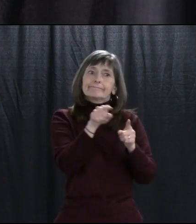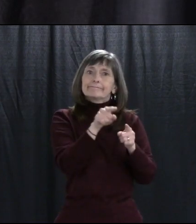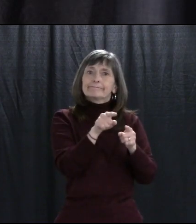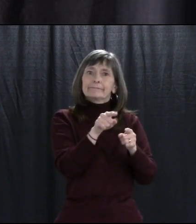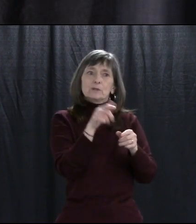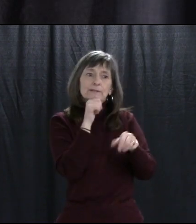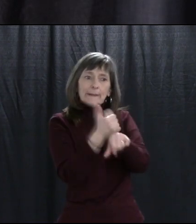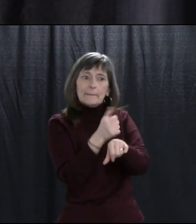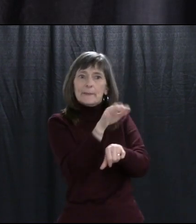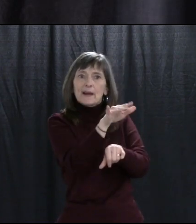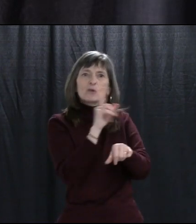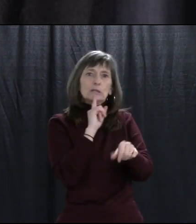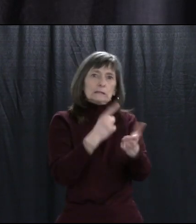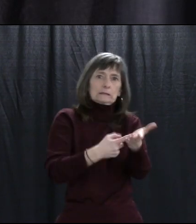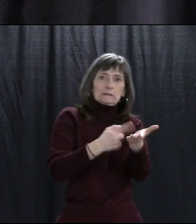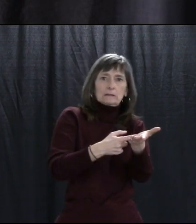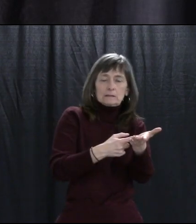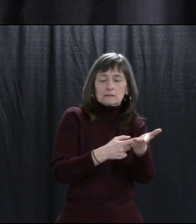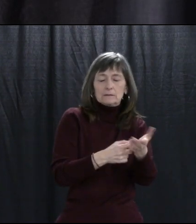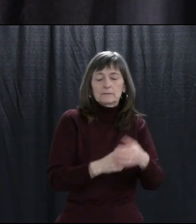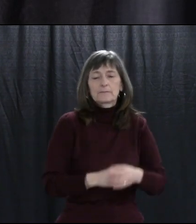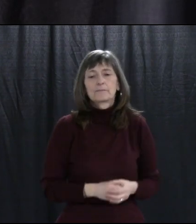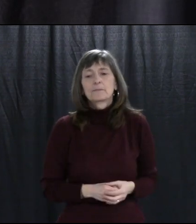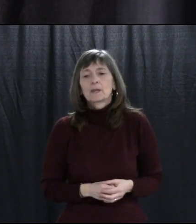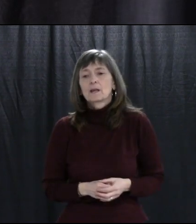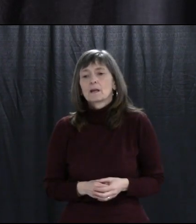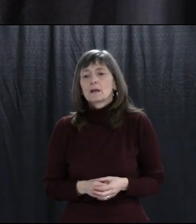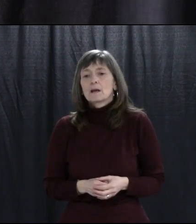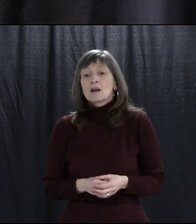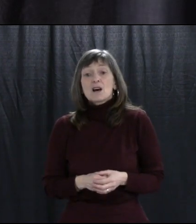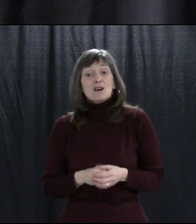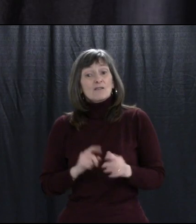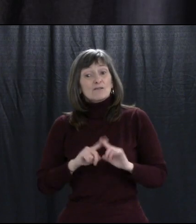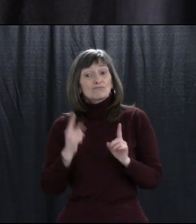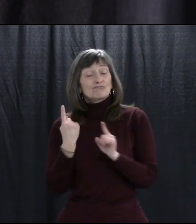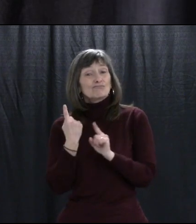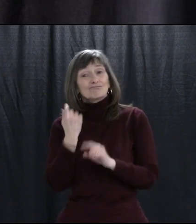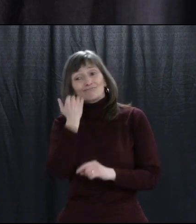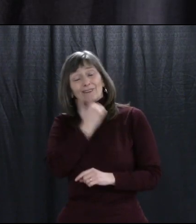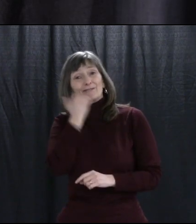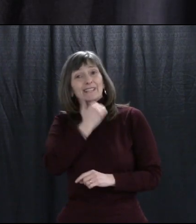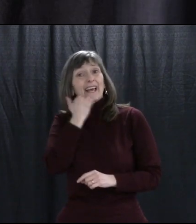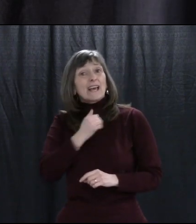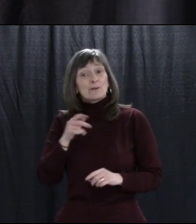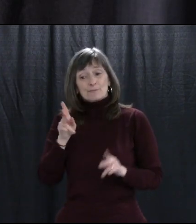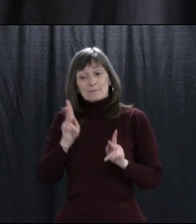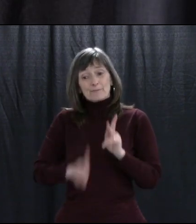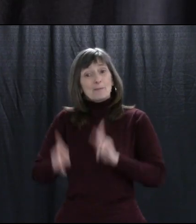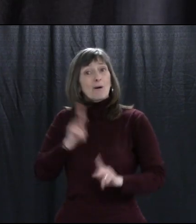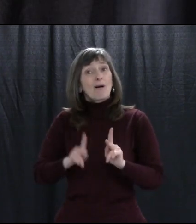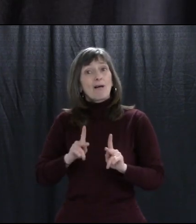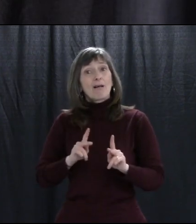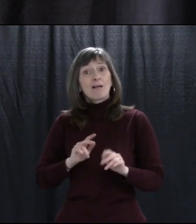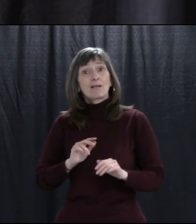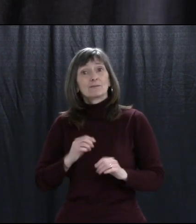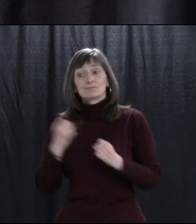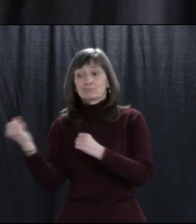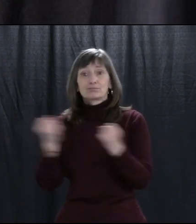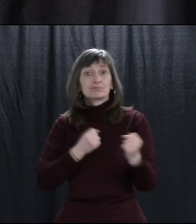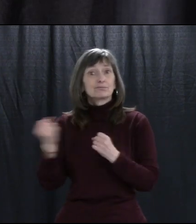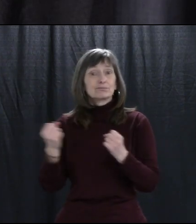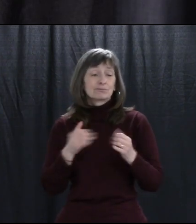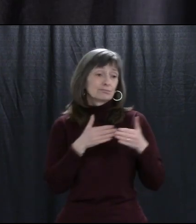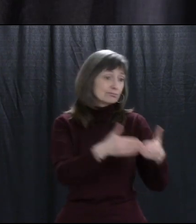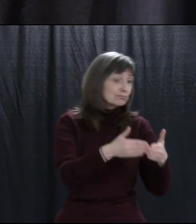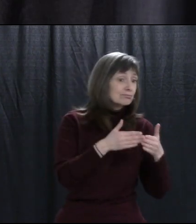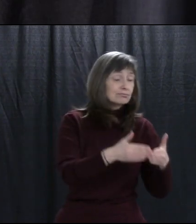point of view of public health and passenger transport, at the moment, Marine Atlantic and the